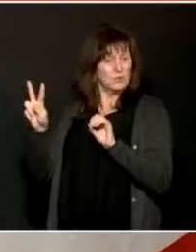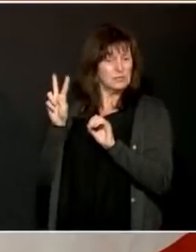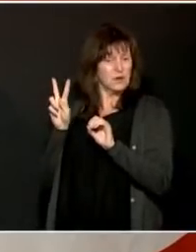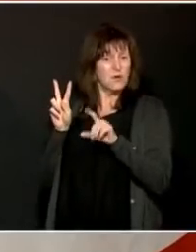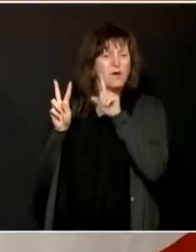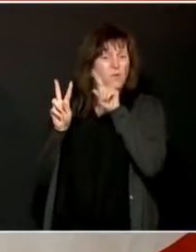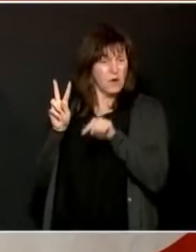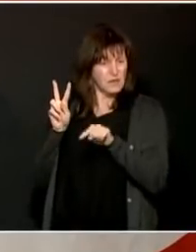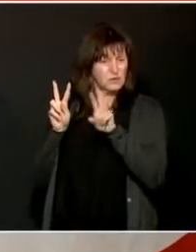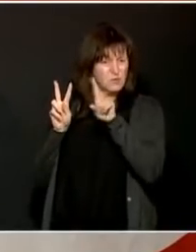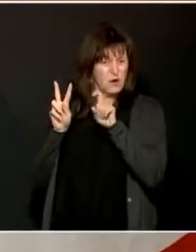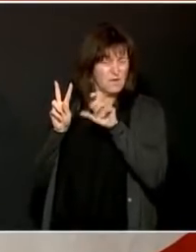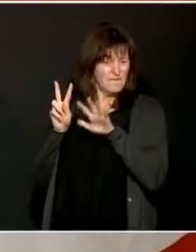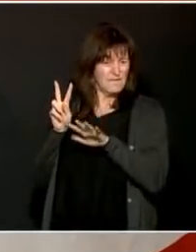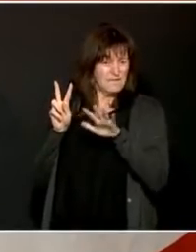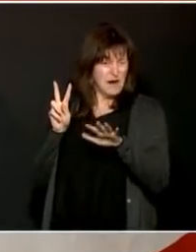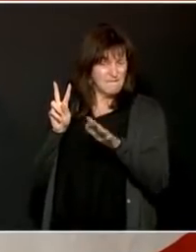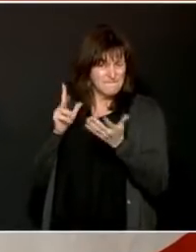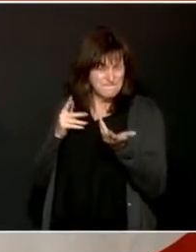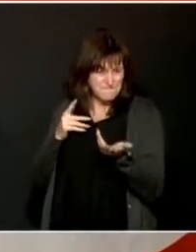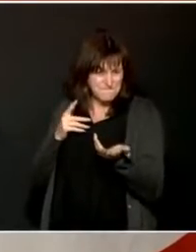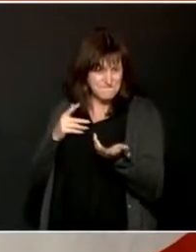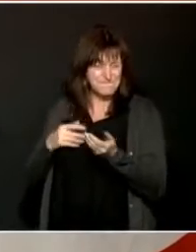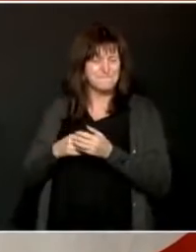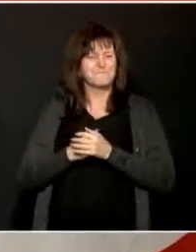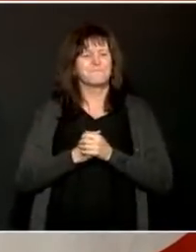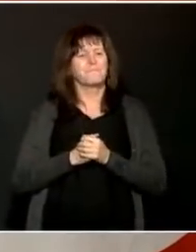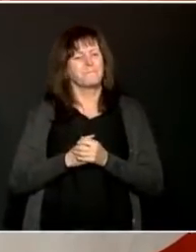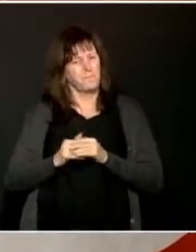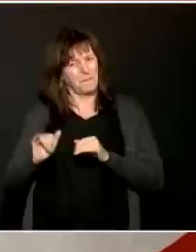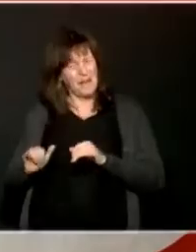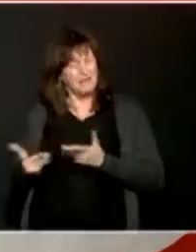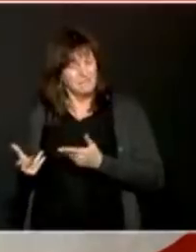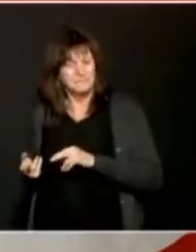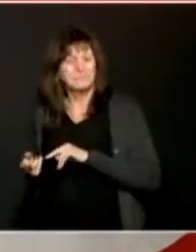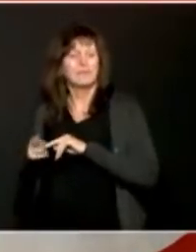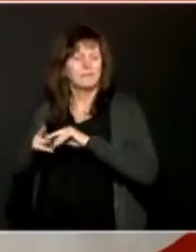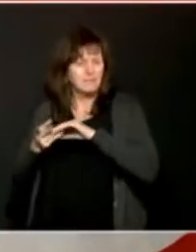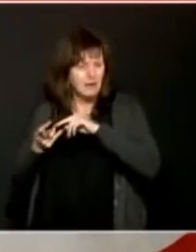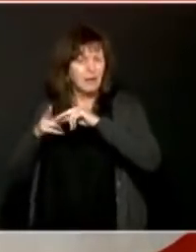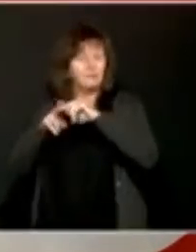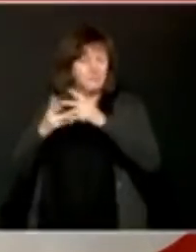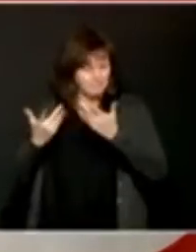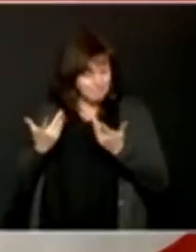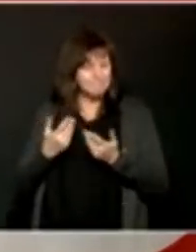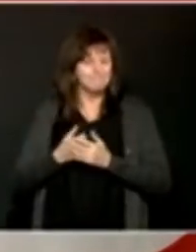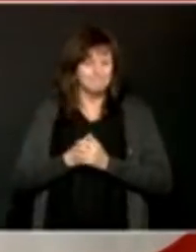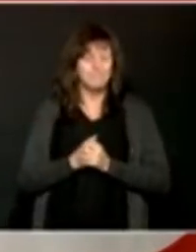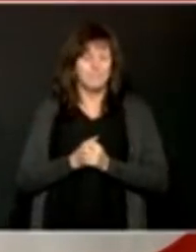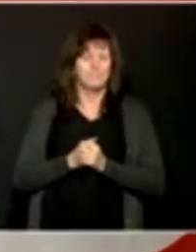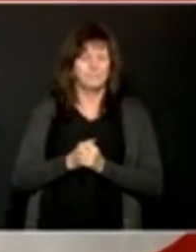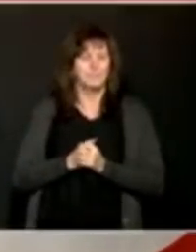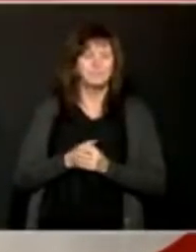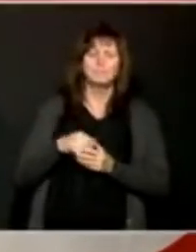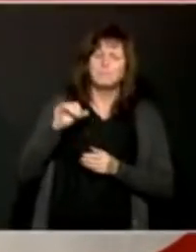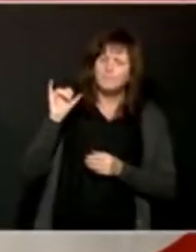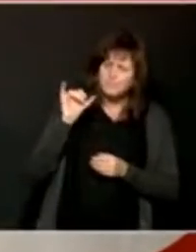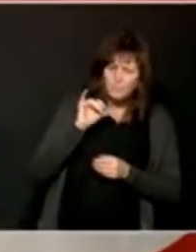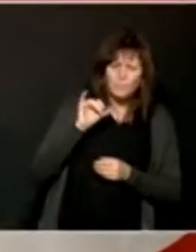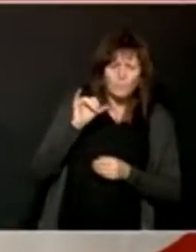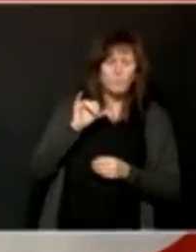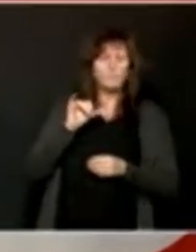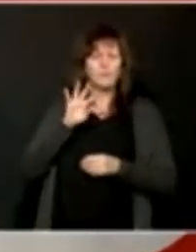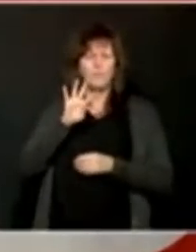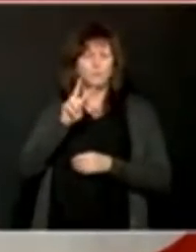1,155 2 weeks ago. We're also reporting an additional 42 deaths since our last update on